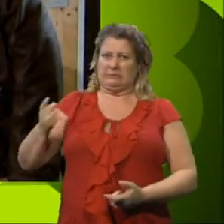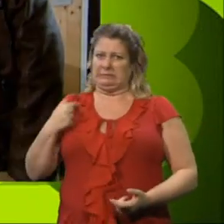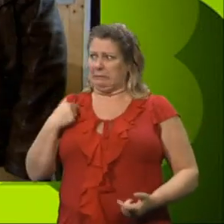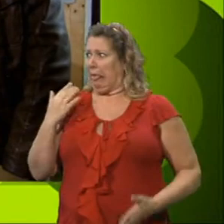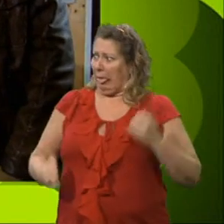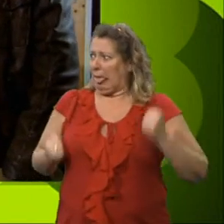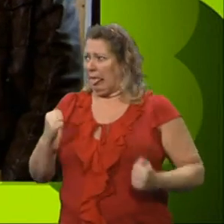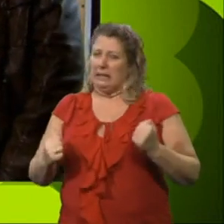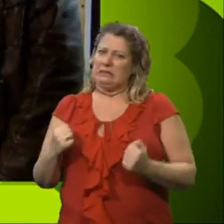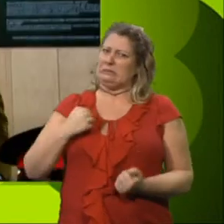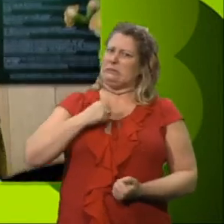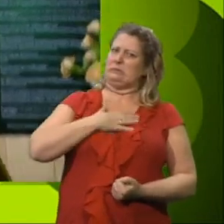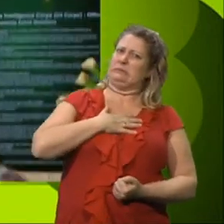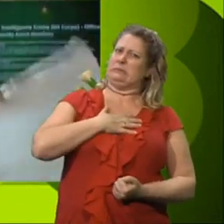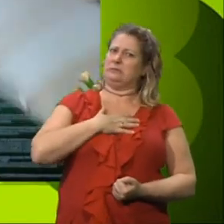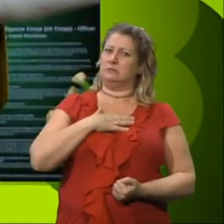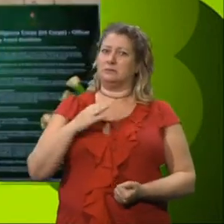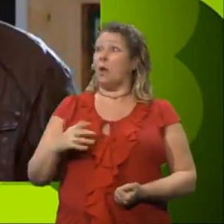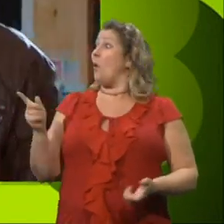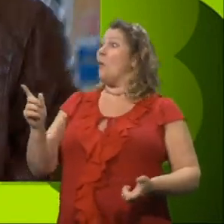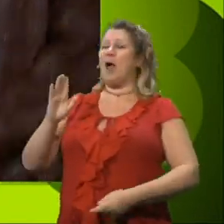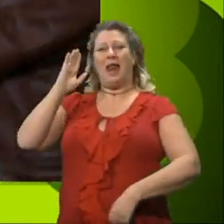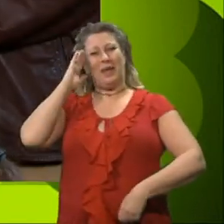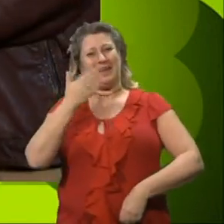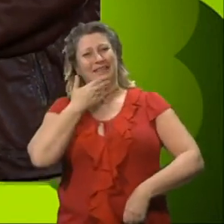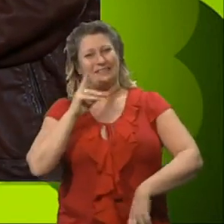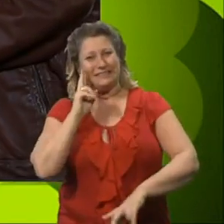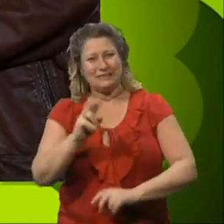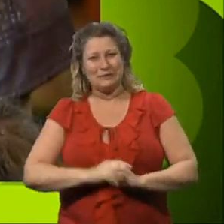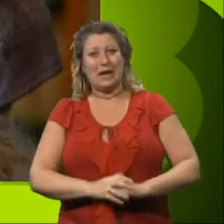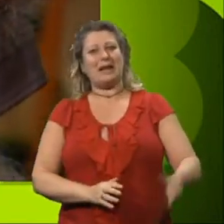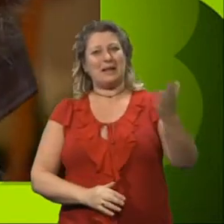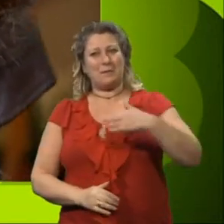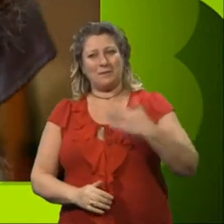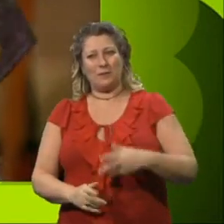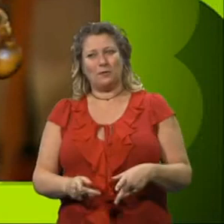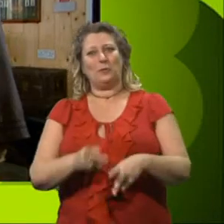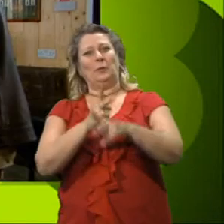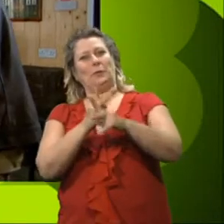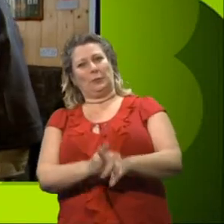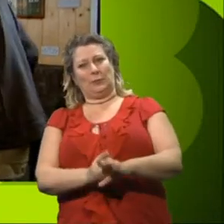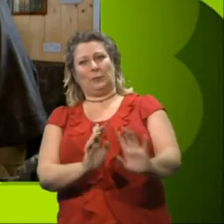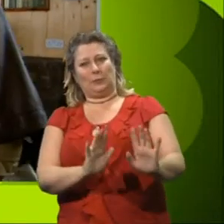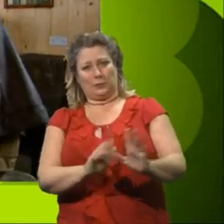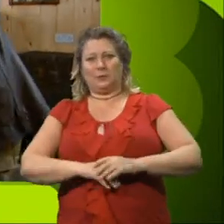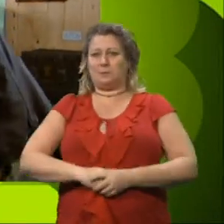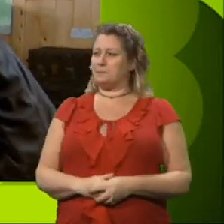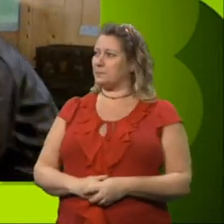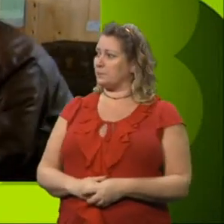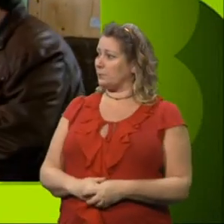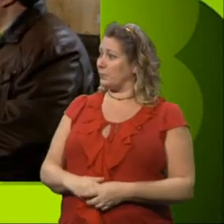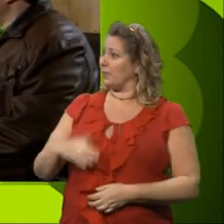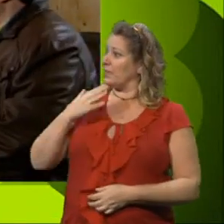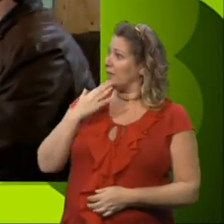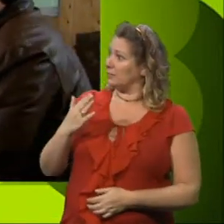through our paces. Oh, hello. Lovely to see you. Come on in. And take the weight off your feet. Ooh, thank